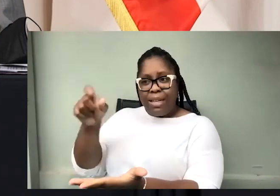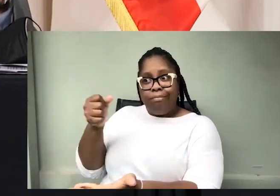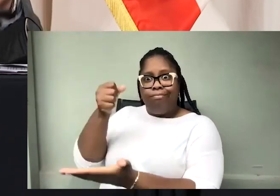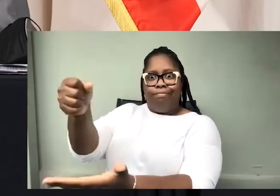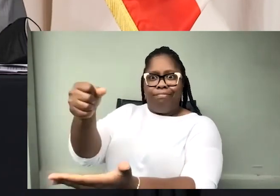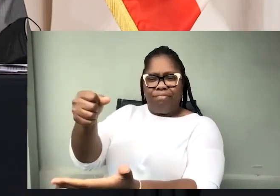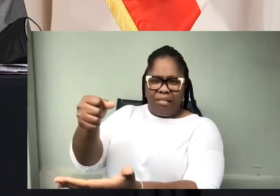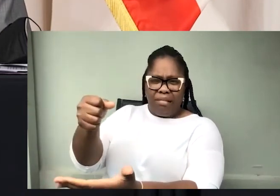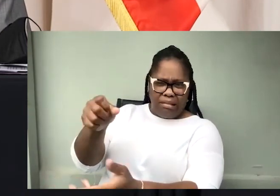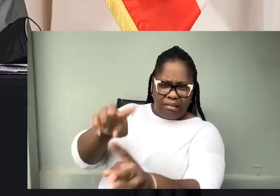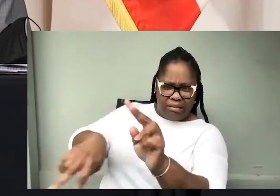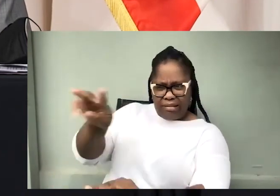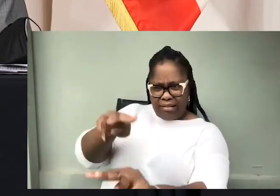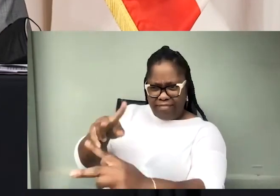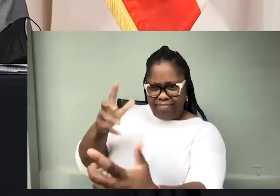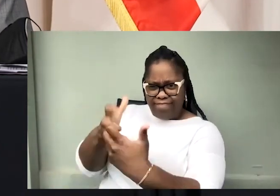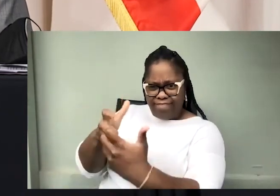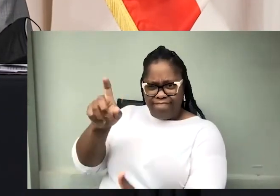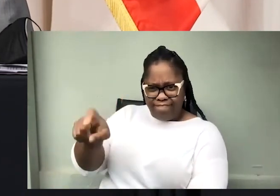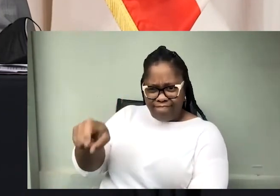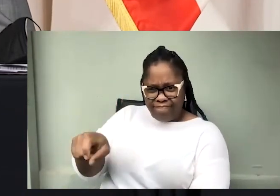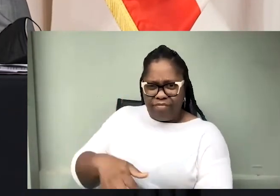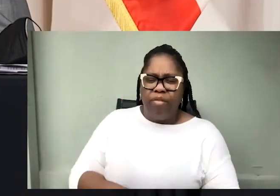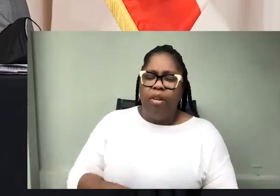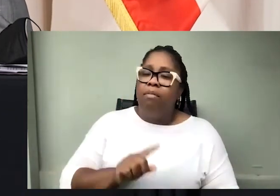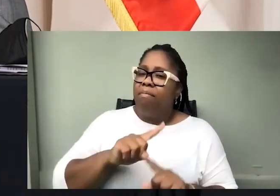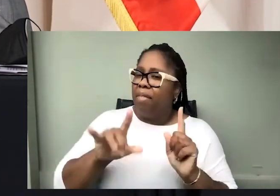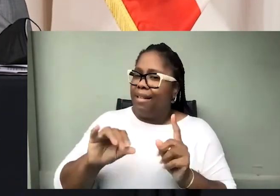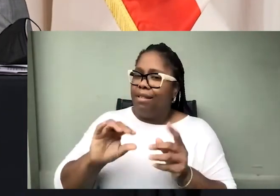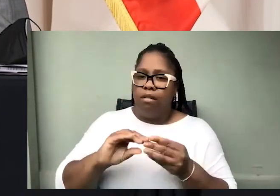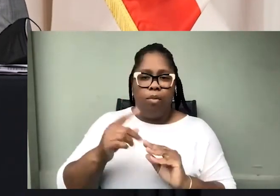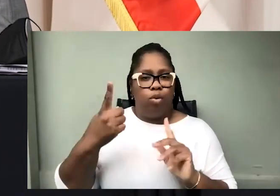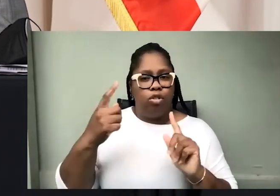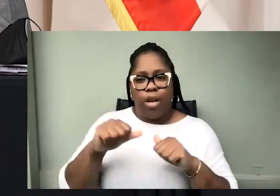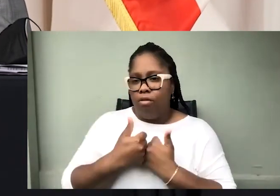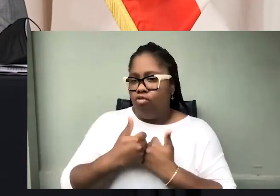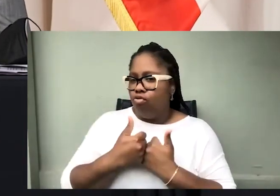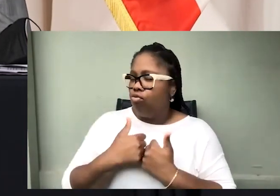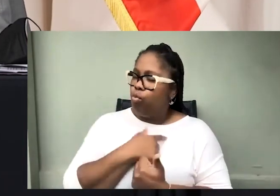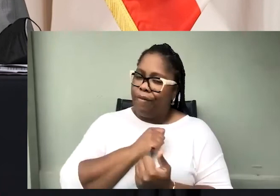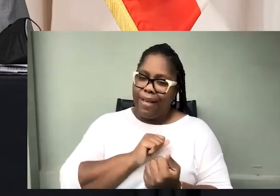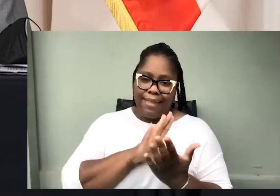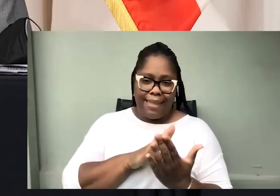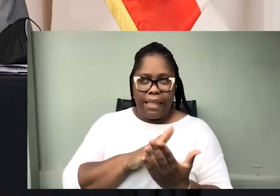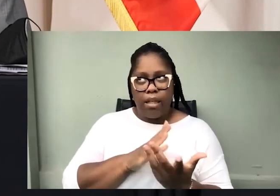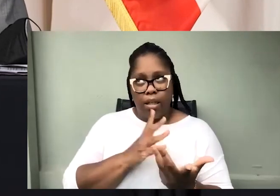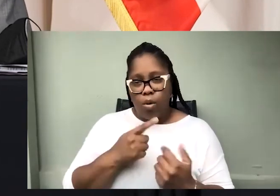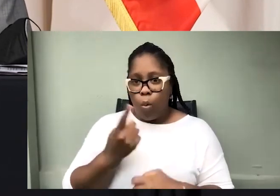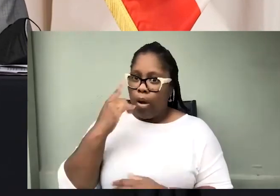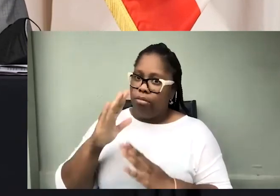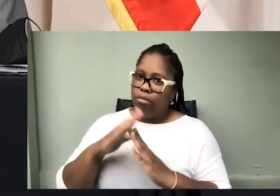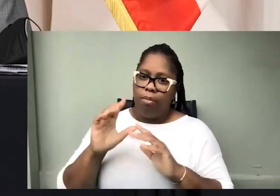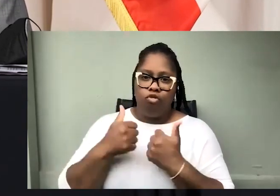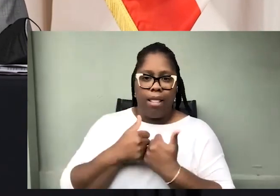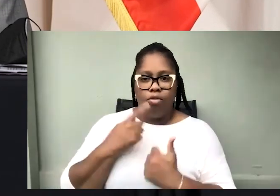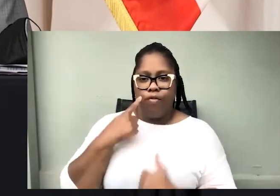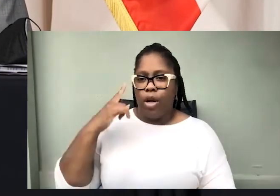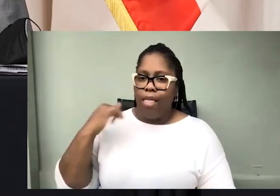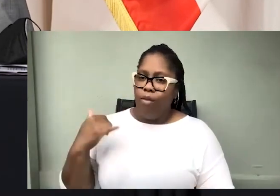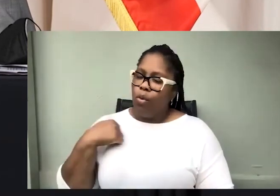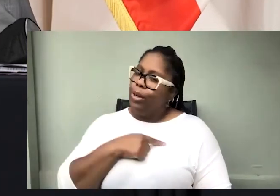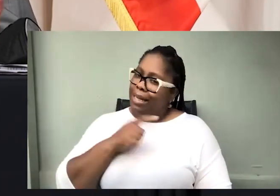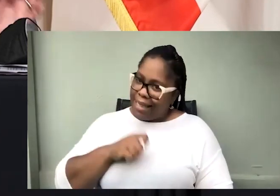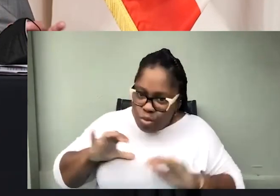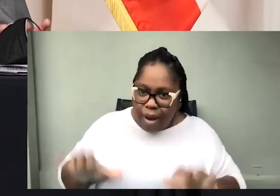thoughtful and a cost-efficient way. But this is the number one challenge, I think, that we're facing as a state, or one of them, and we need to take action. And